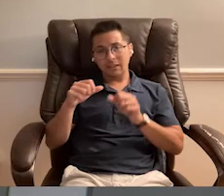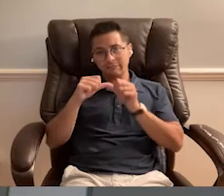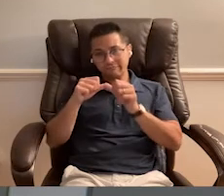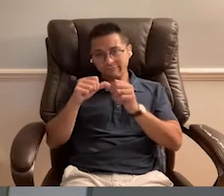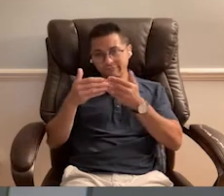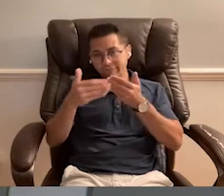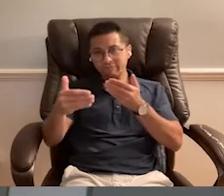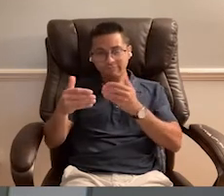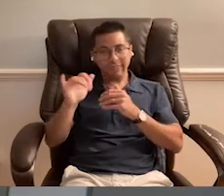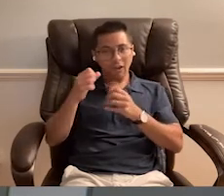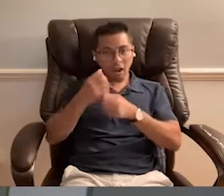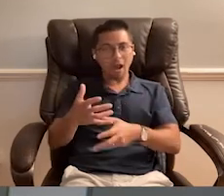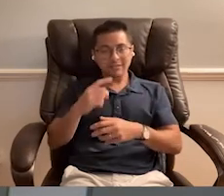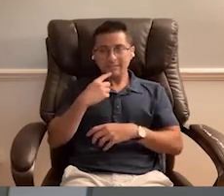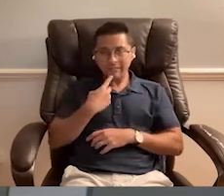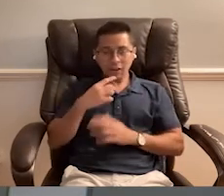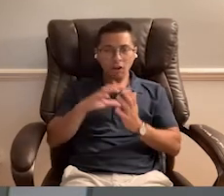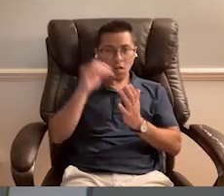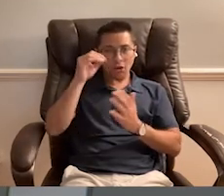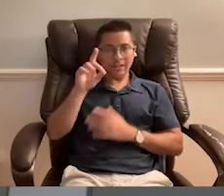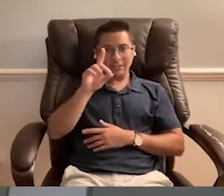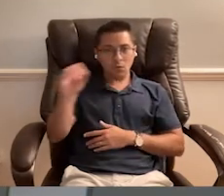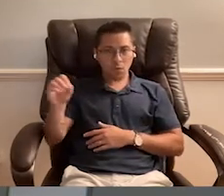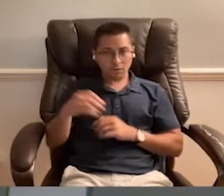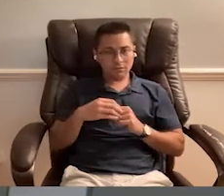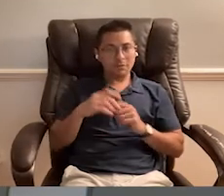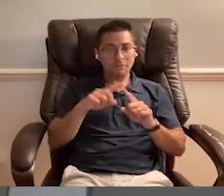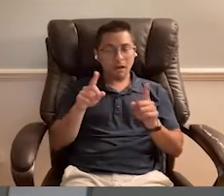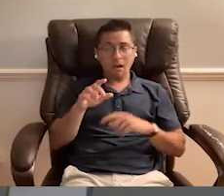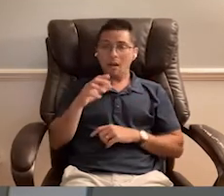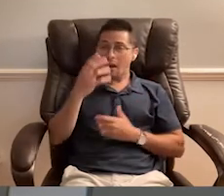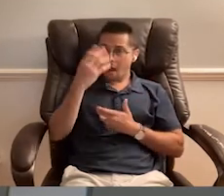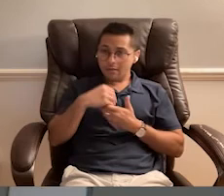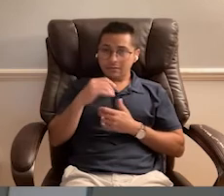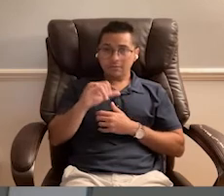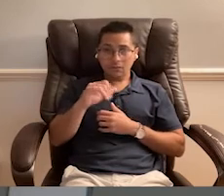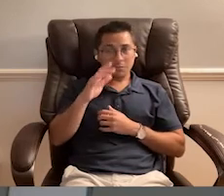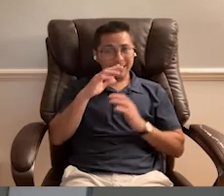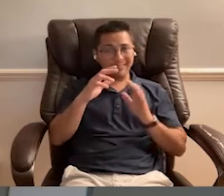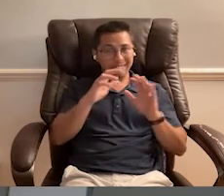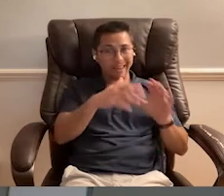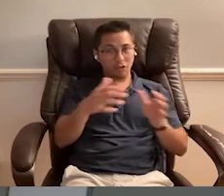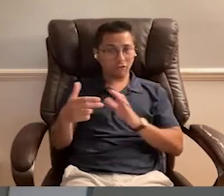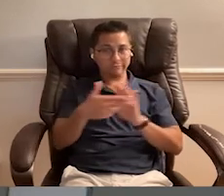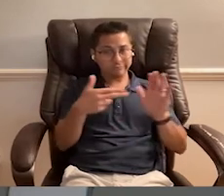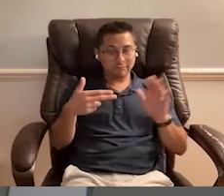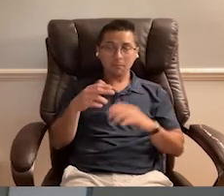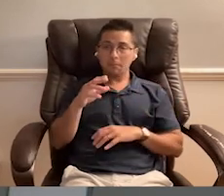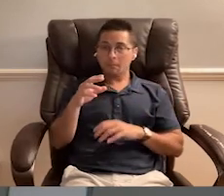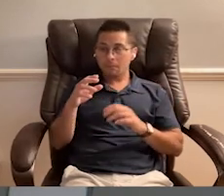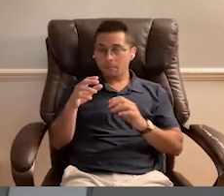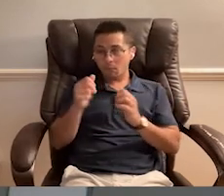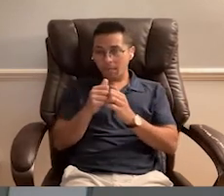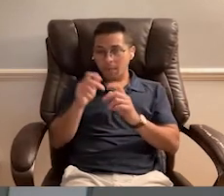neurologically based, a developmental disability with extended duration that causes severe learning disorders. But autism must also